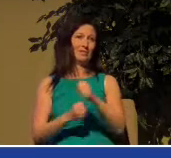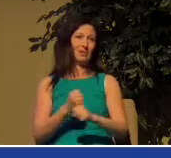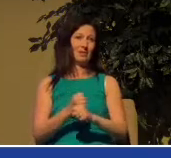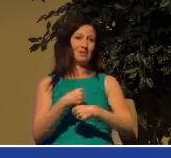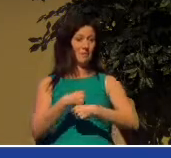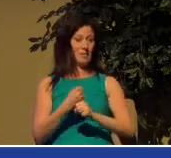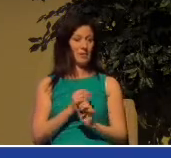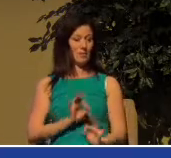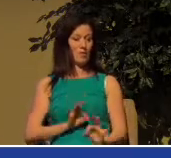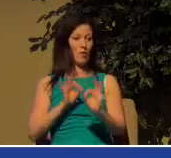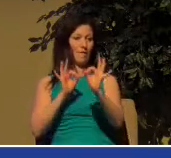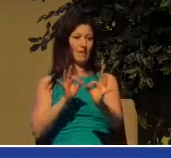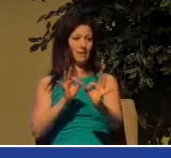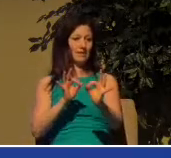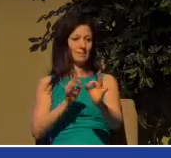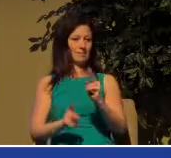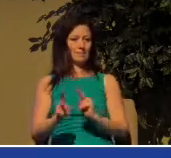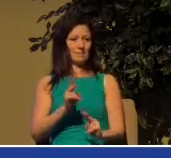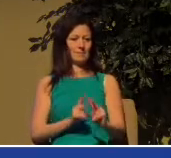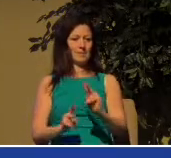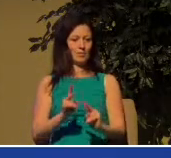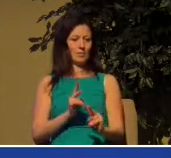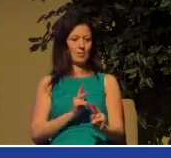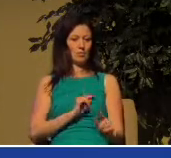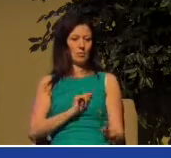draw near to worship.